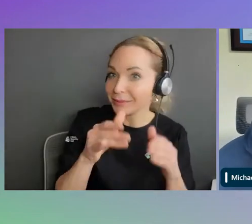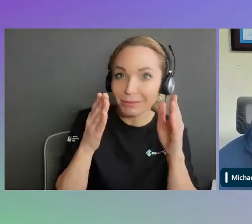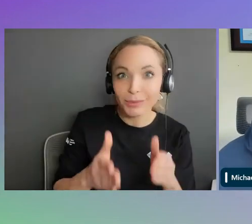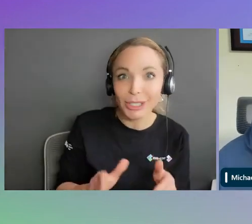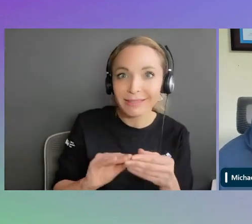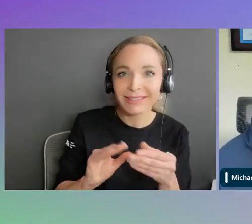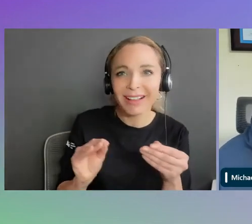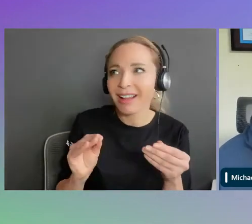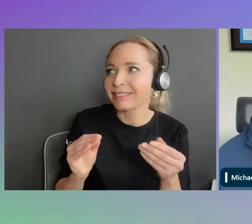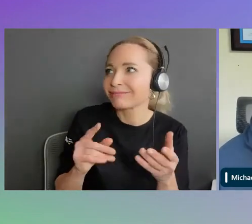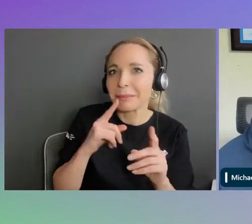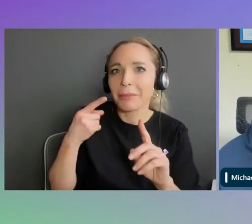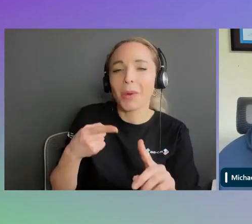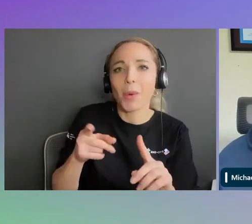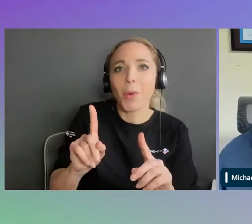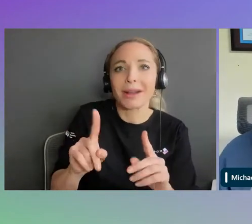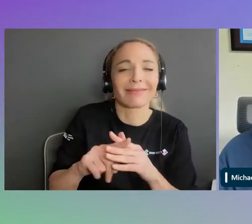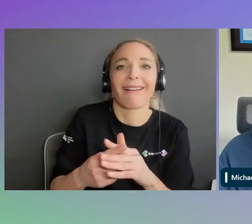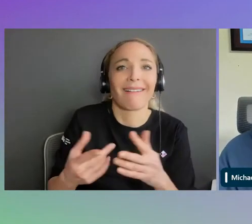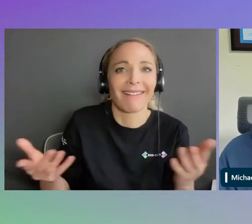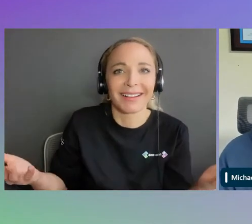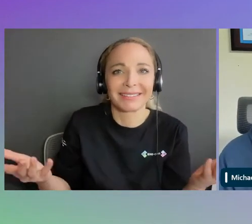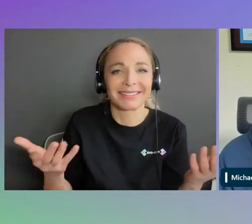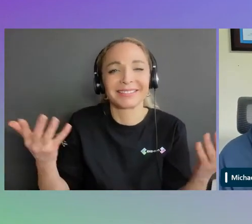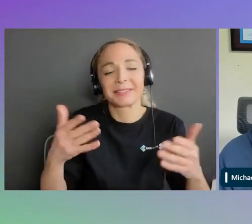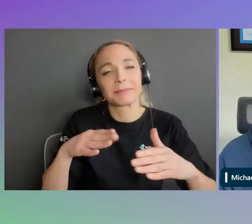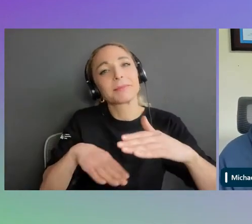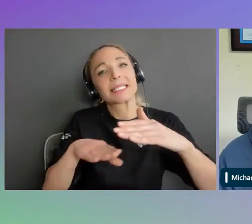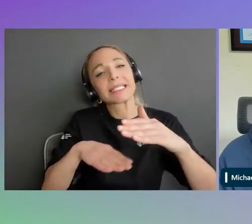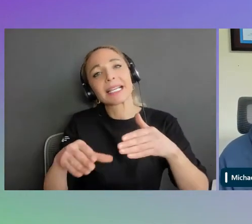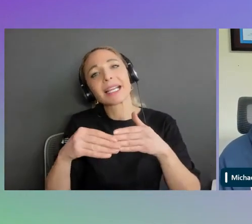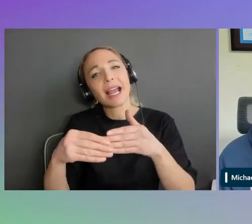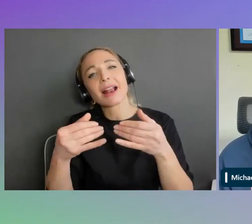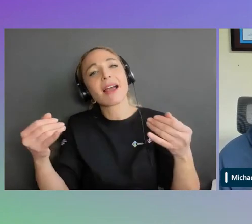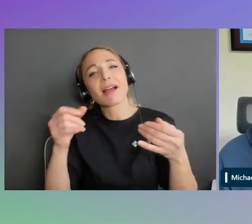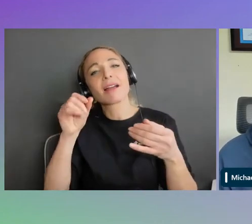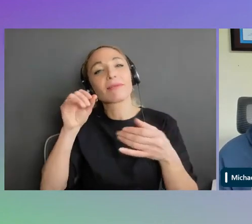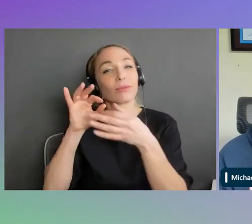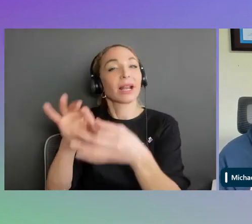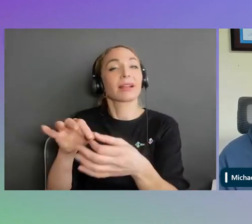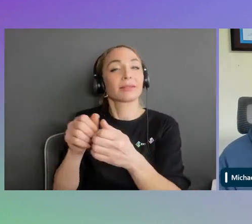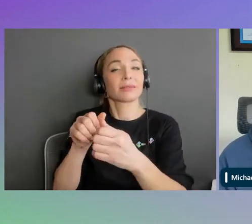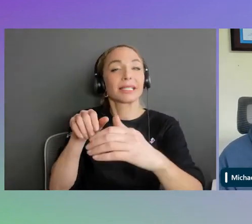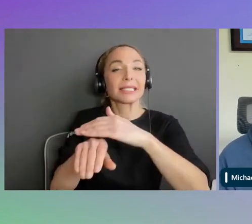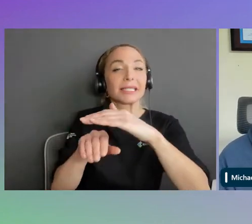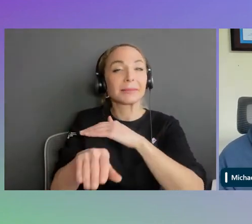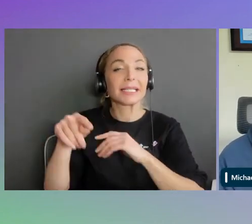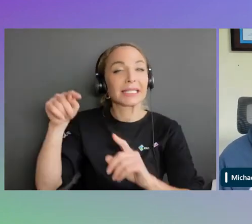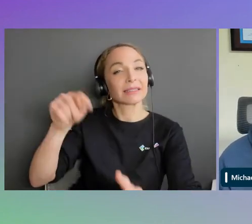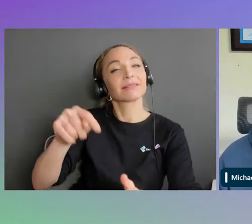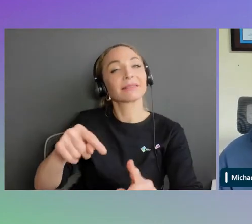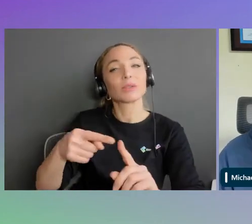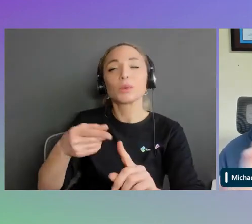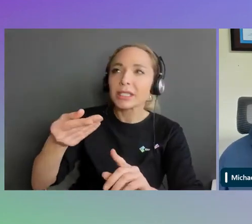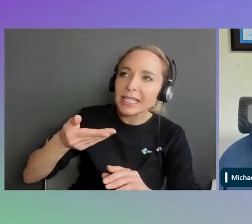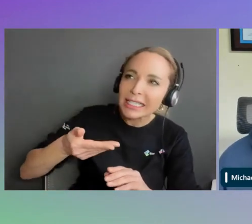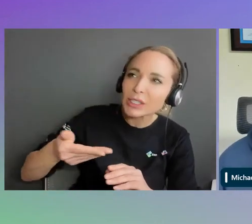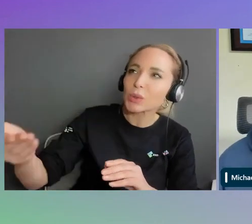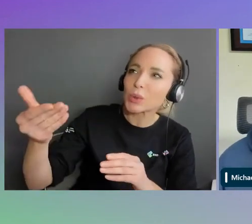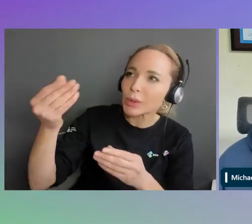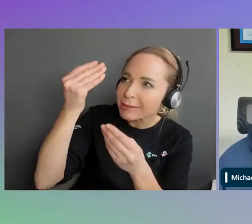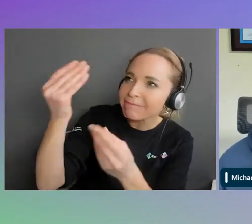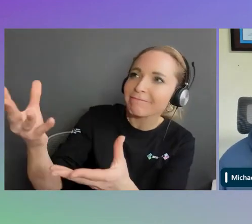to start, right? What would be a basic guideline of accessibility to introduce to a company that has